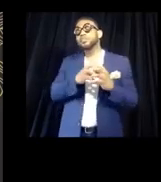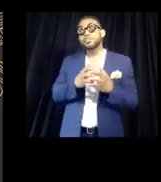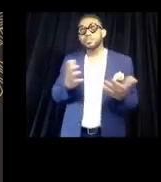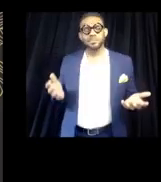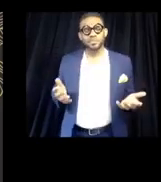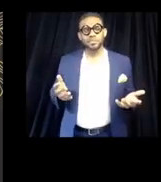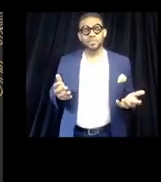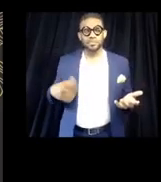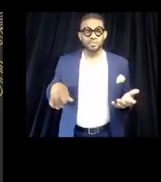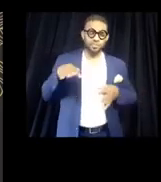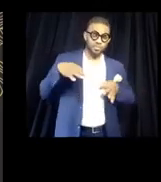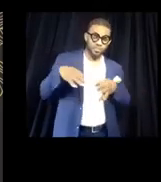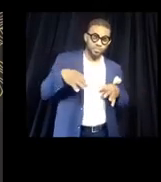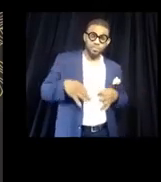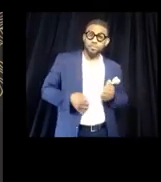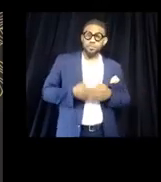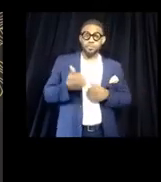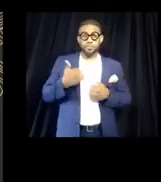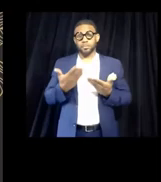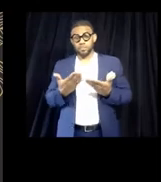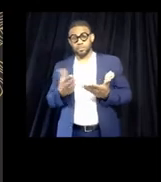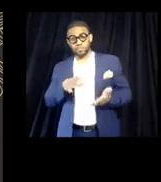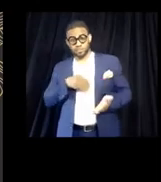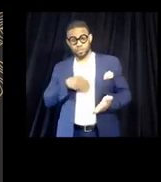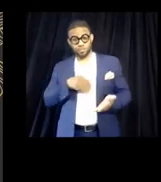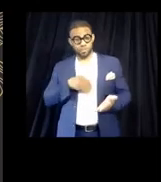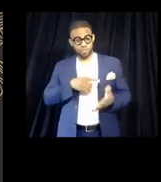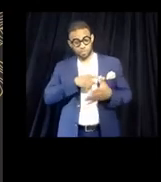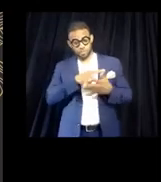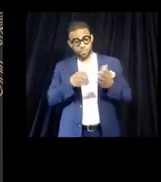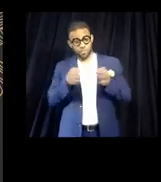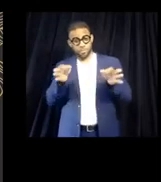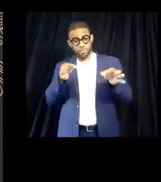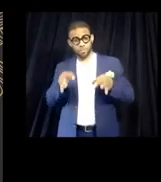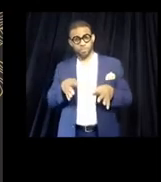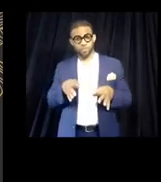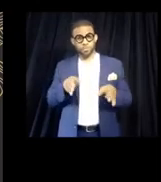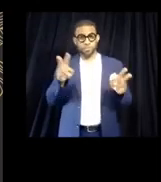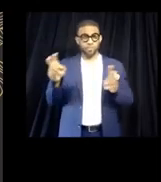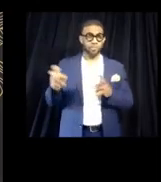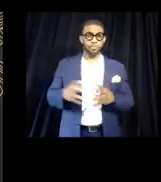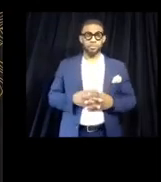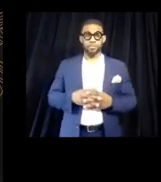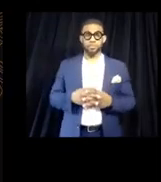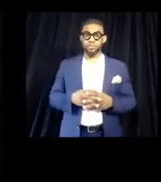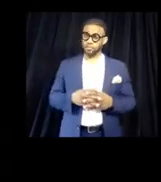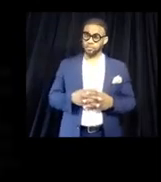is intersectionality? They explain that most would probably accept the following general description, end